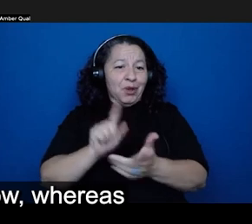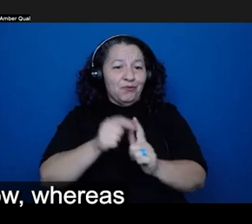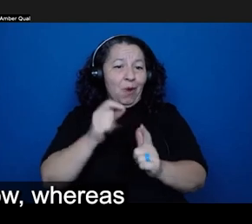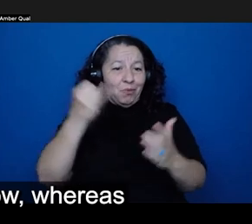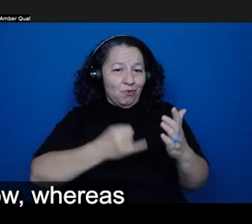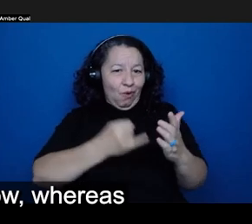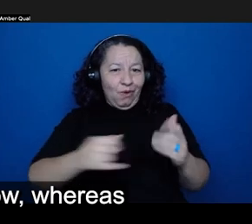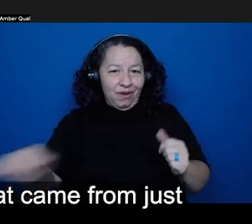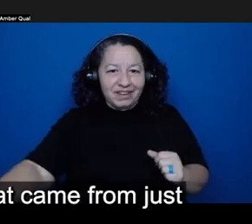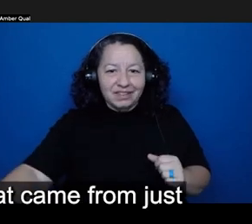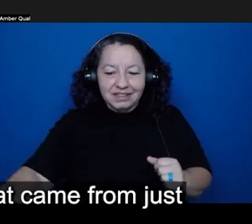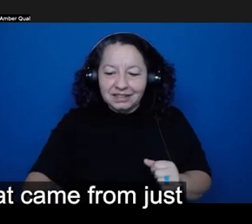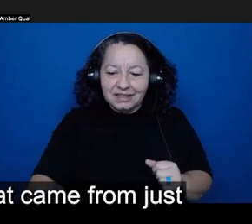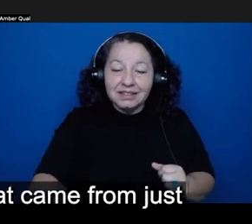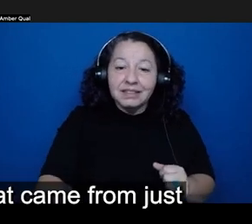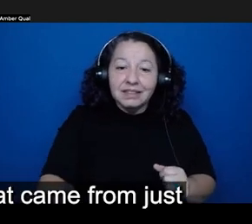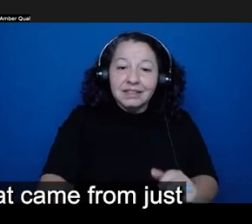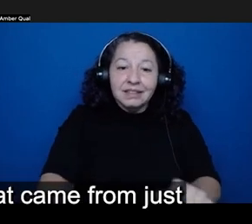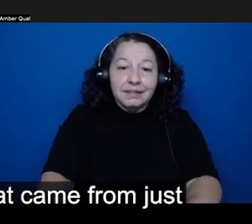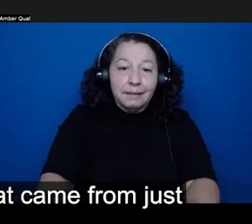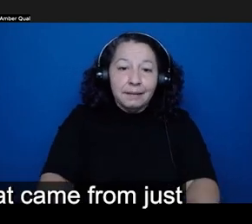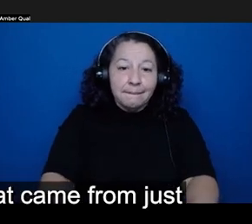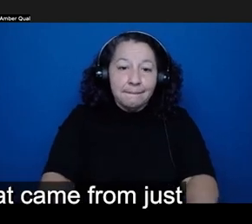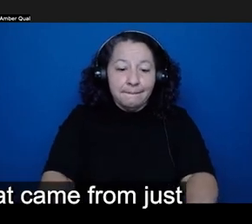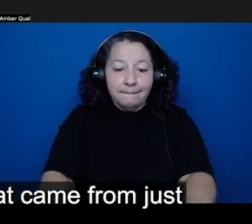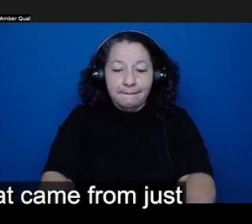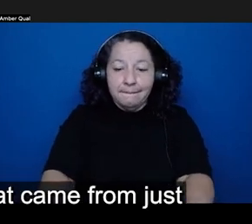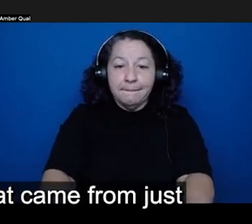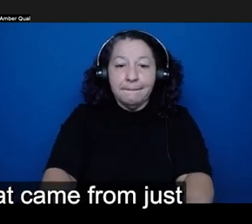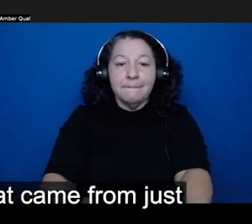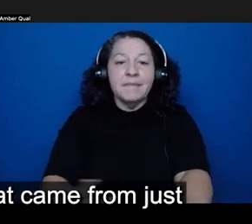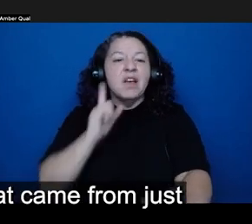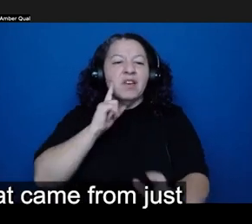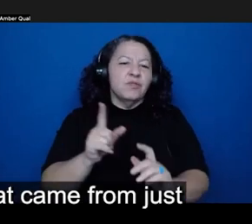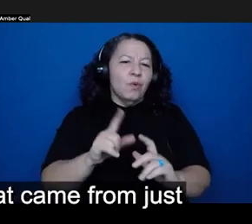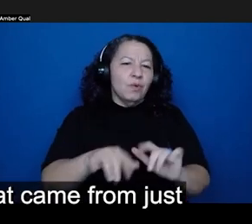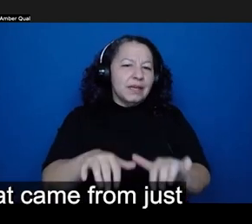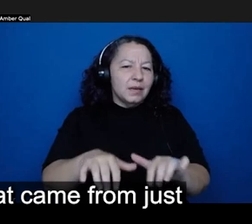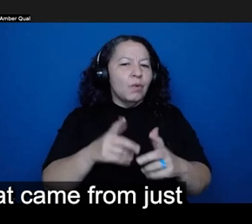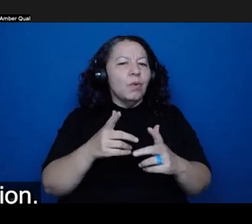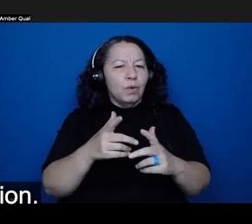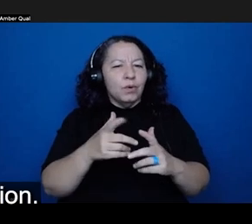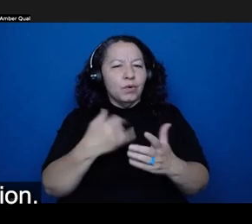whereas the keyboard drawings, that came from just an